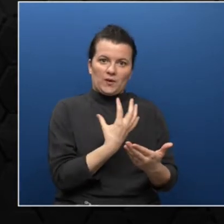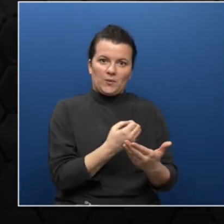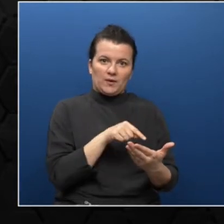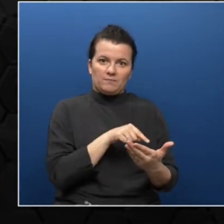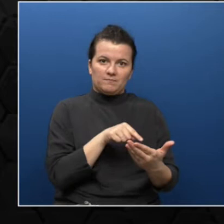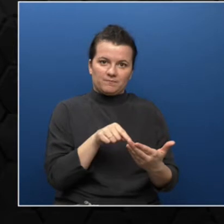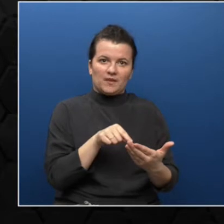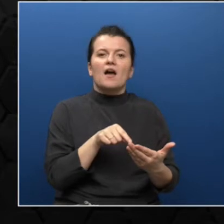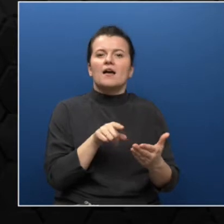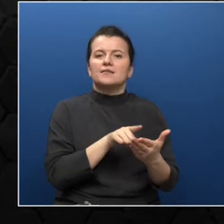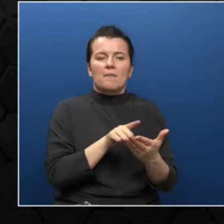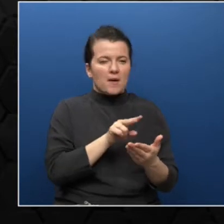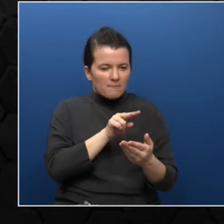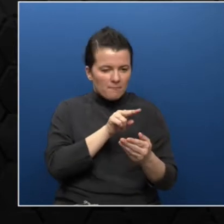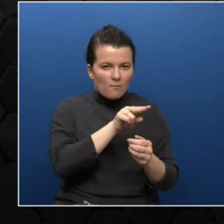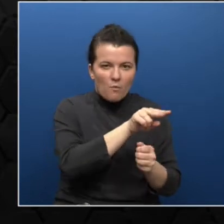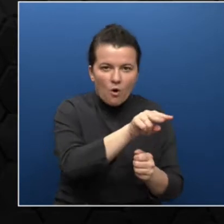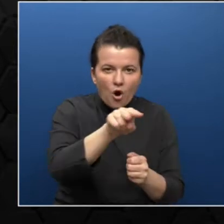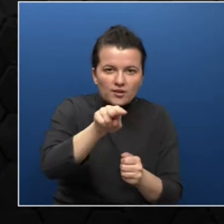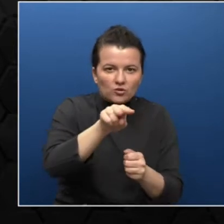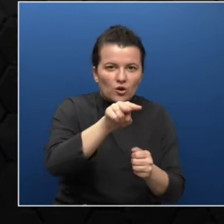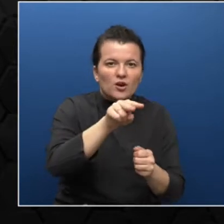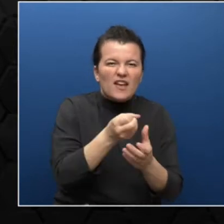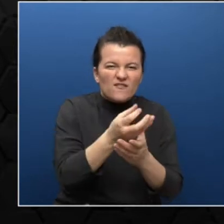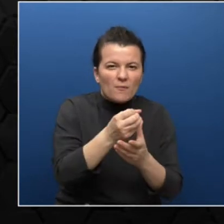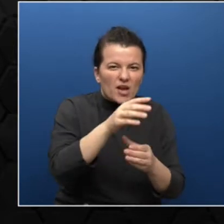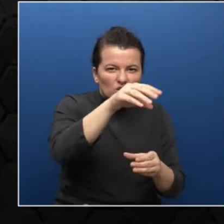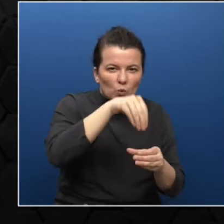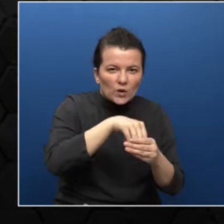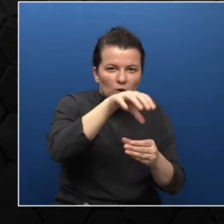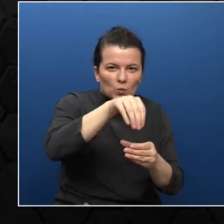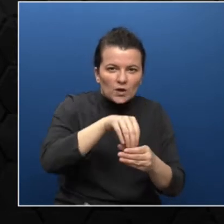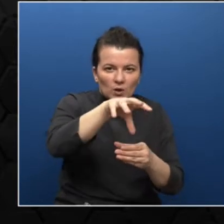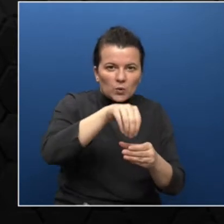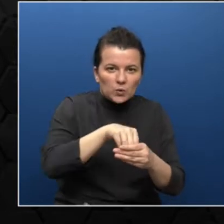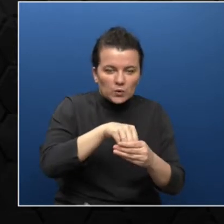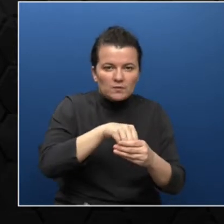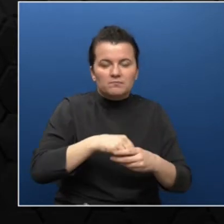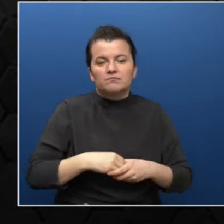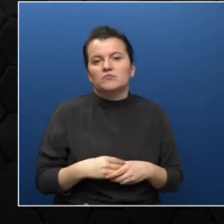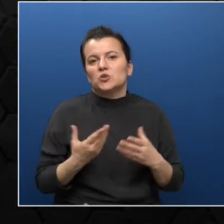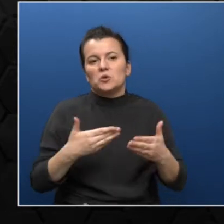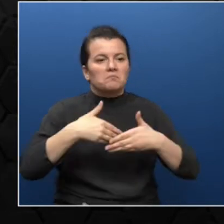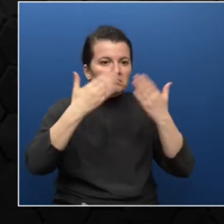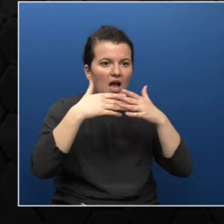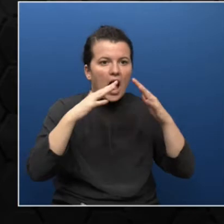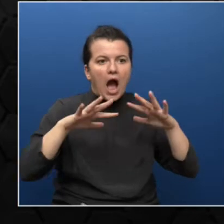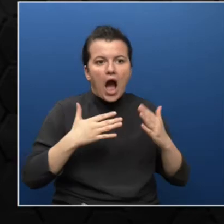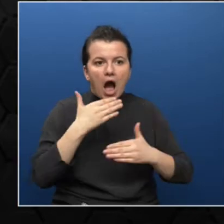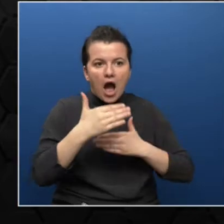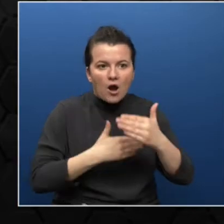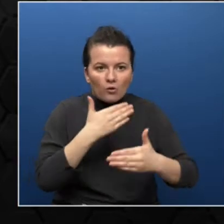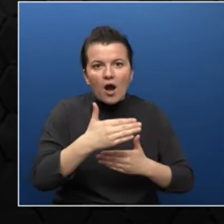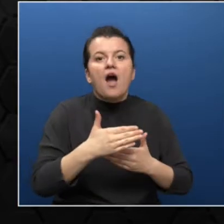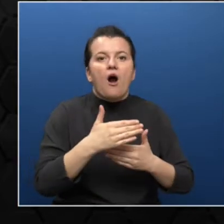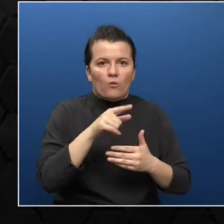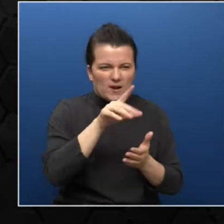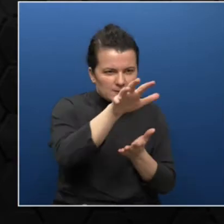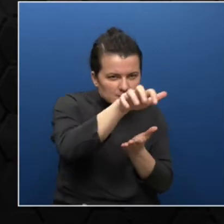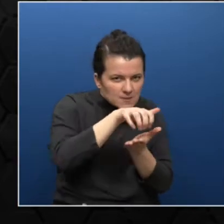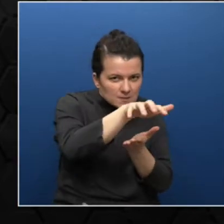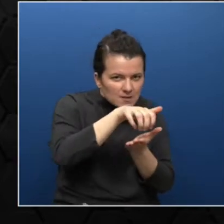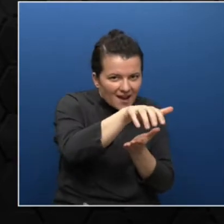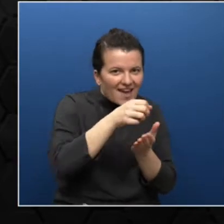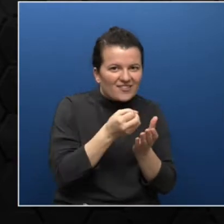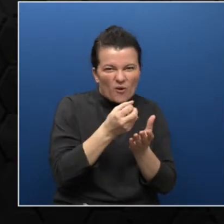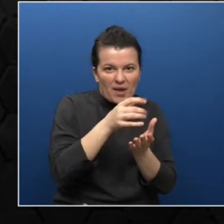The artificial health assistant can be able to track and record the daily activities of a recovering patient. It can as well